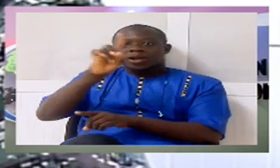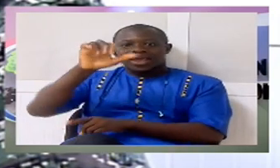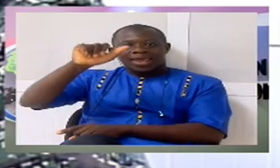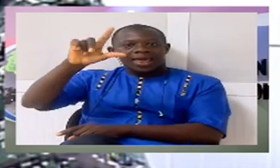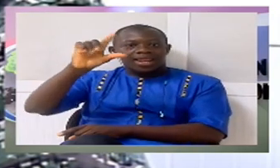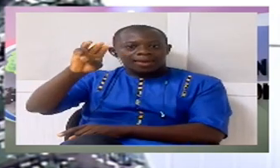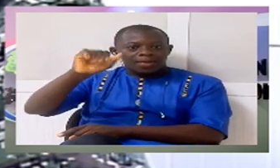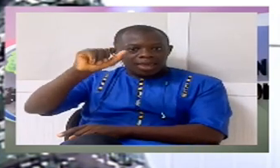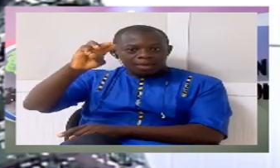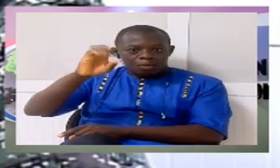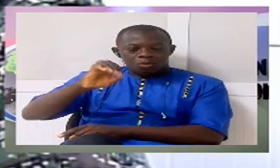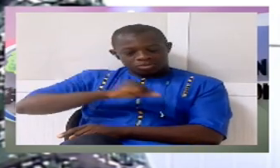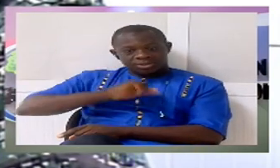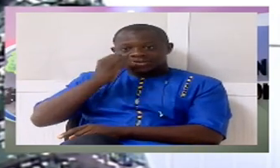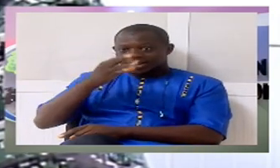That was his statement.